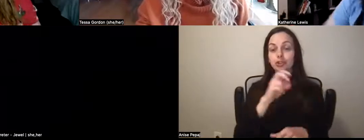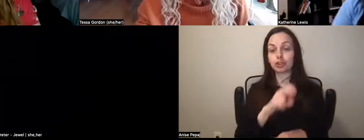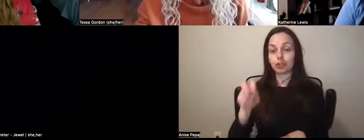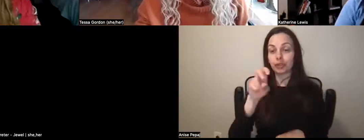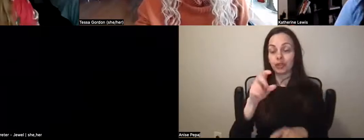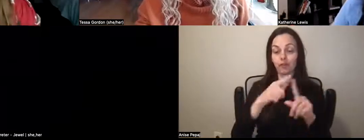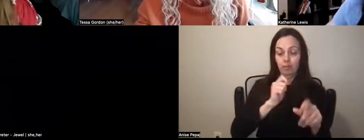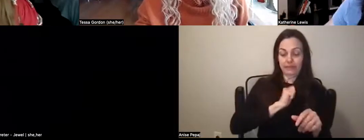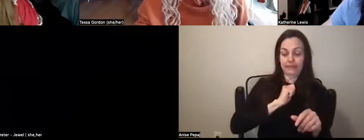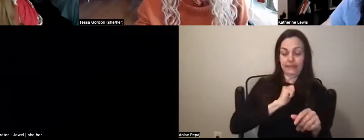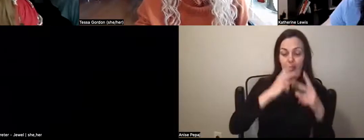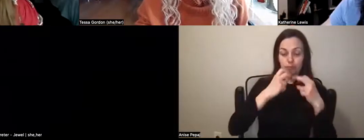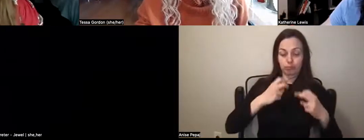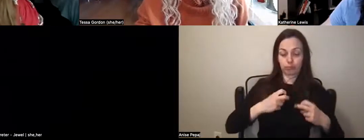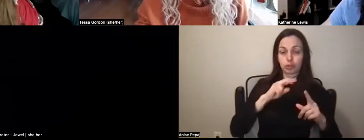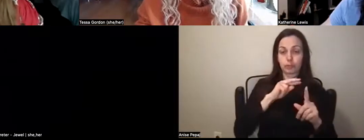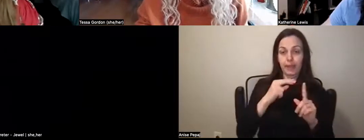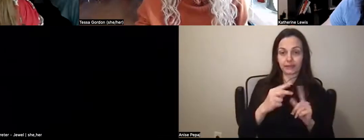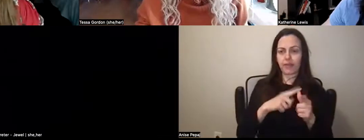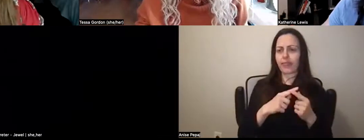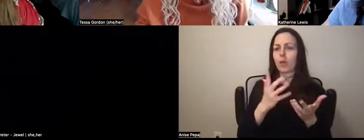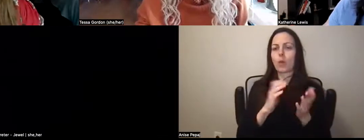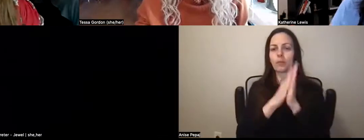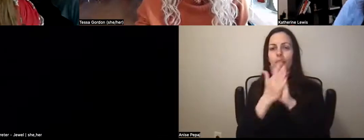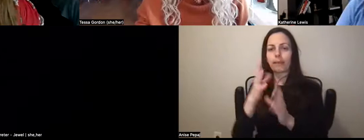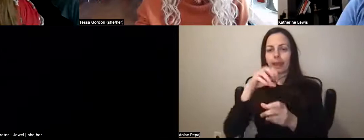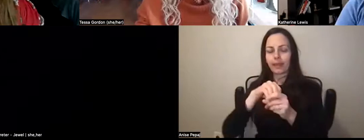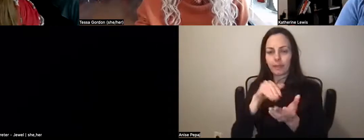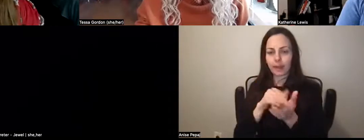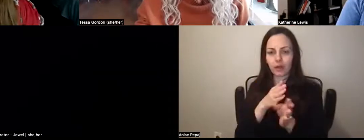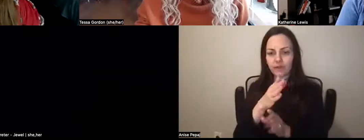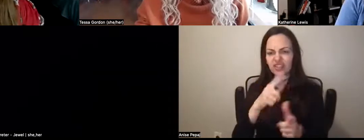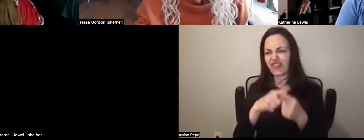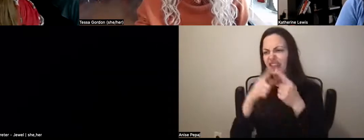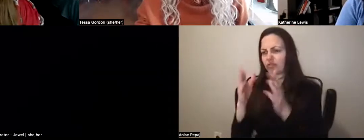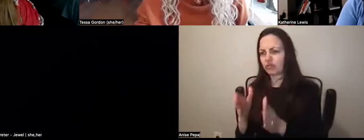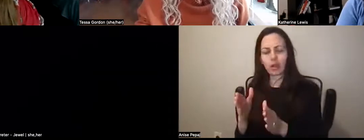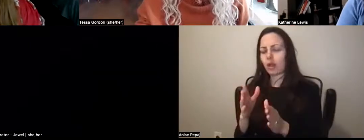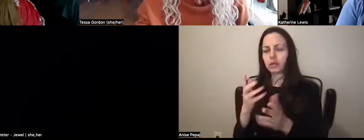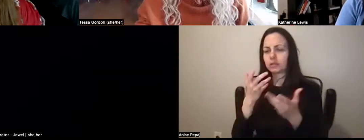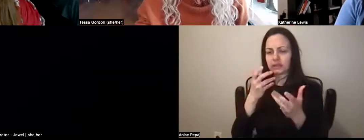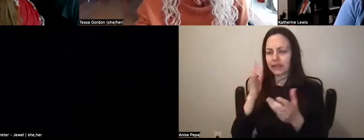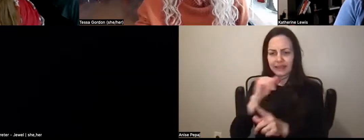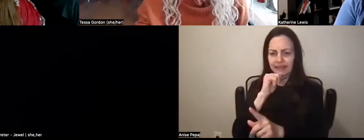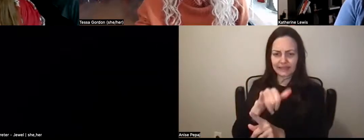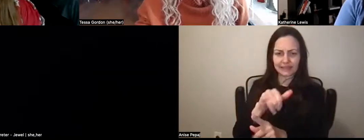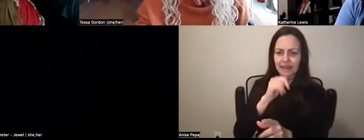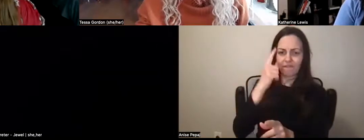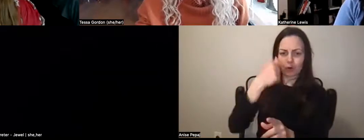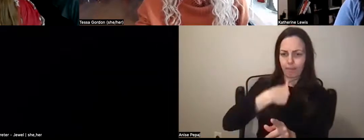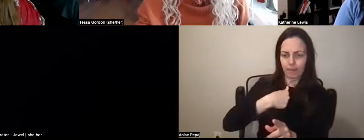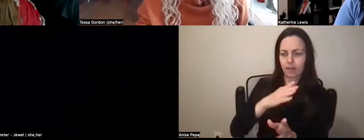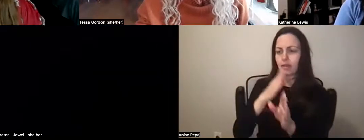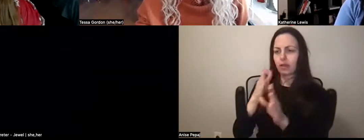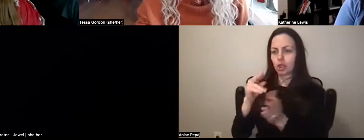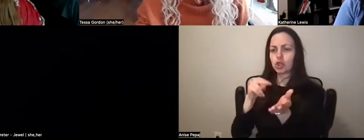self-perspective to wanting to be in the medical field, to then saying it's not for me, I'm going the nursing model, to now being in it and